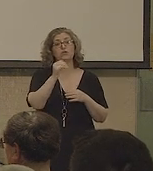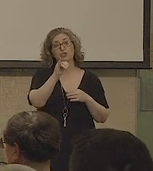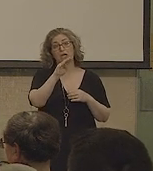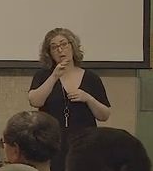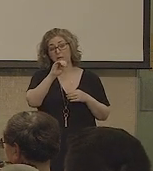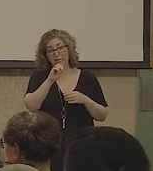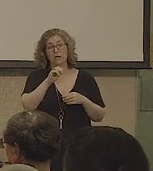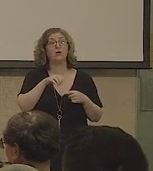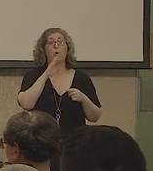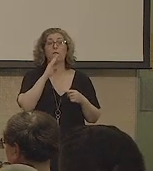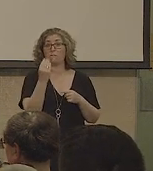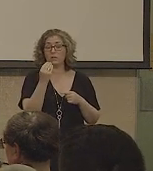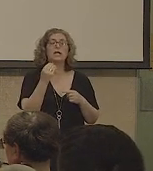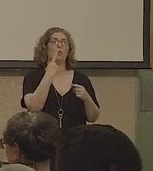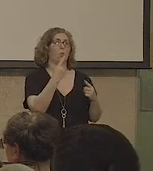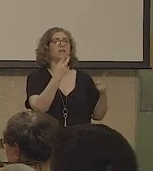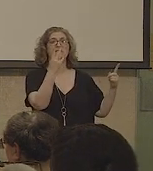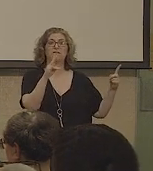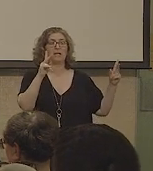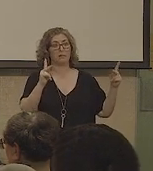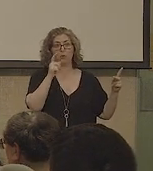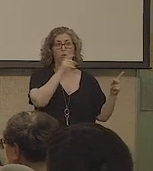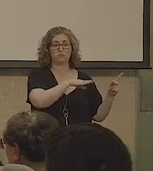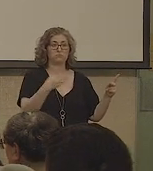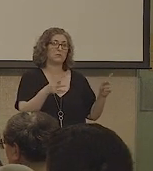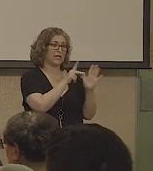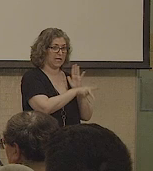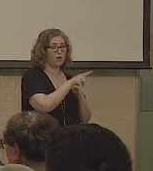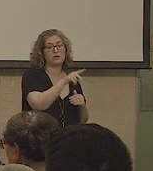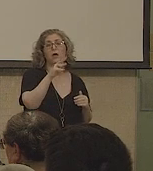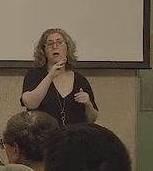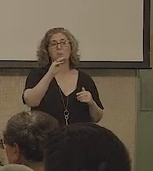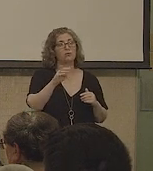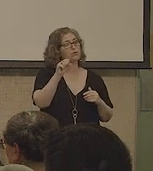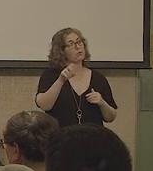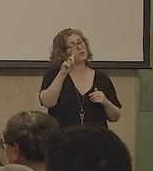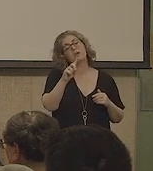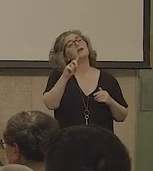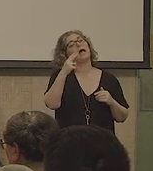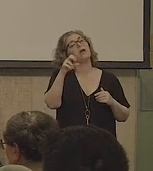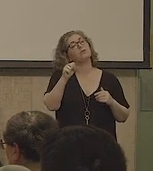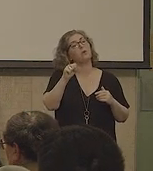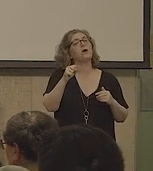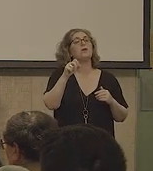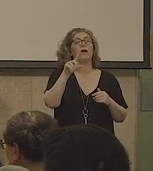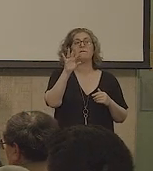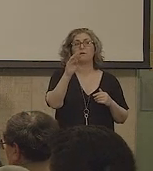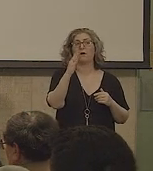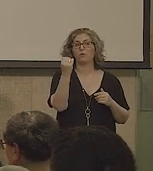one of the 17 students and teachers killed at Marjory Stoneman Douglas High School on February 14,